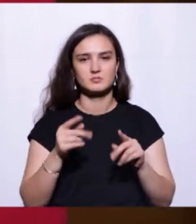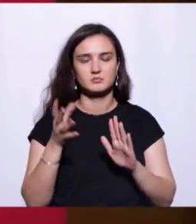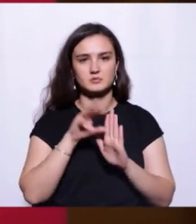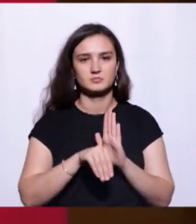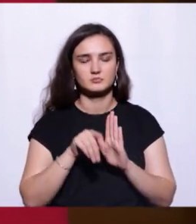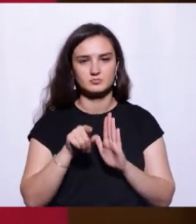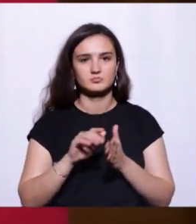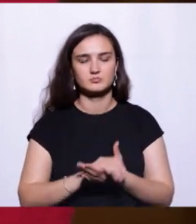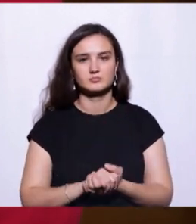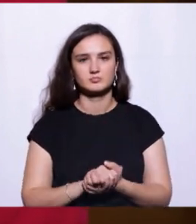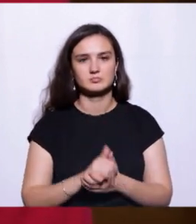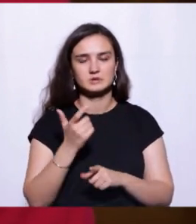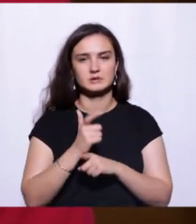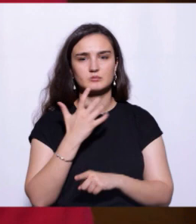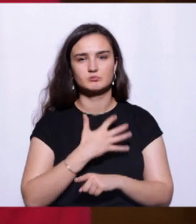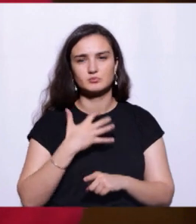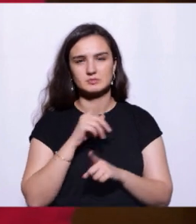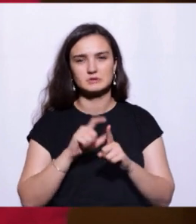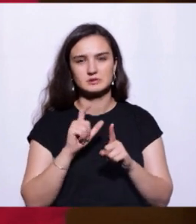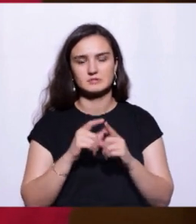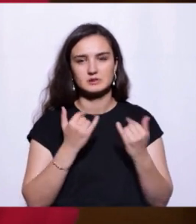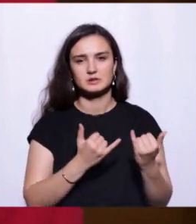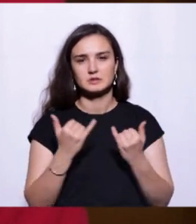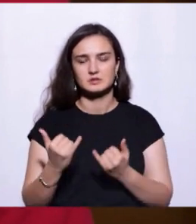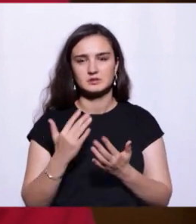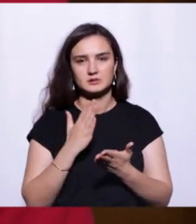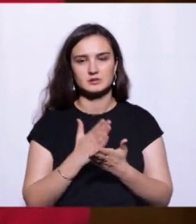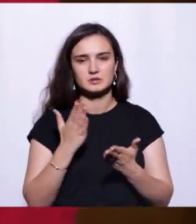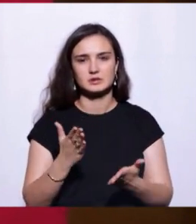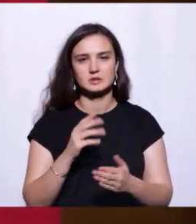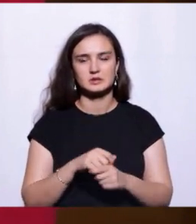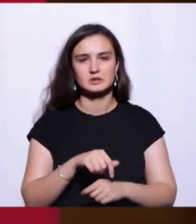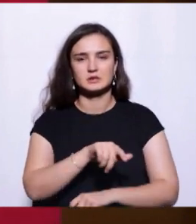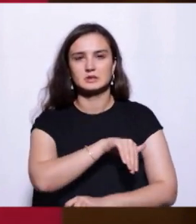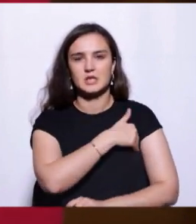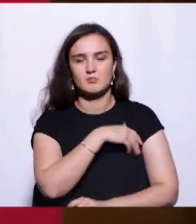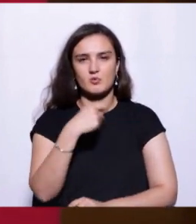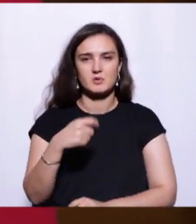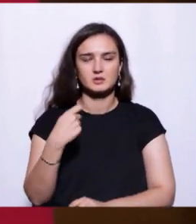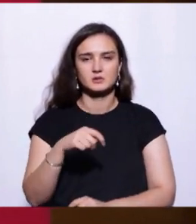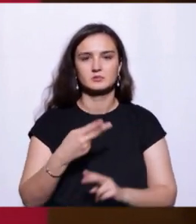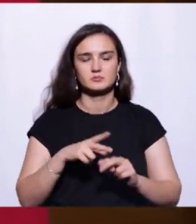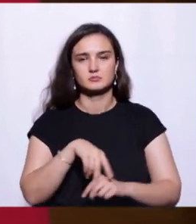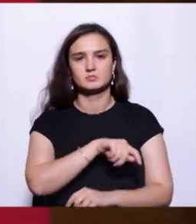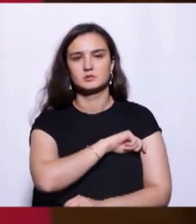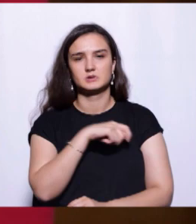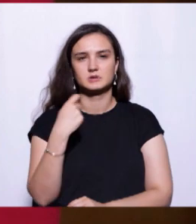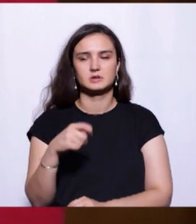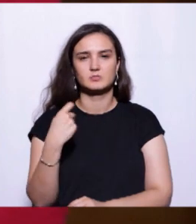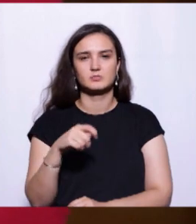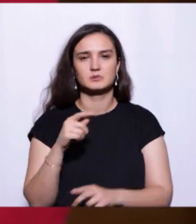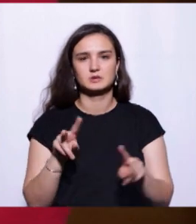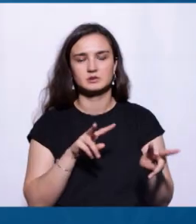of vocabulary. Very important word nowadays, thermometer. Thermometer is a noun, and in Georgian it